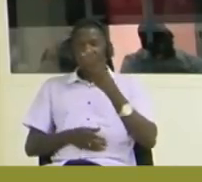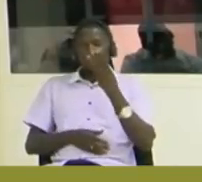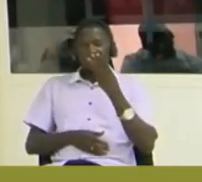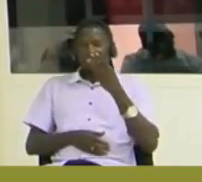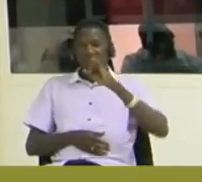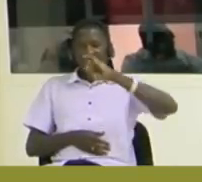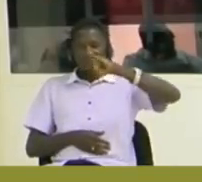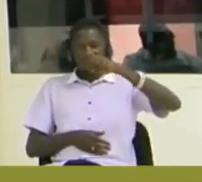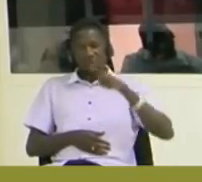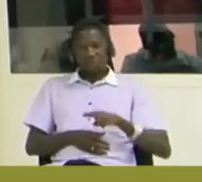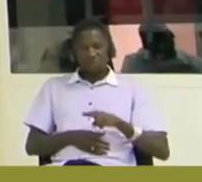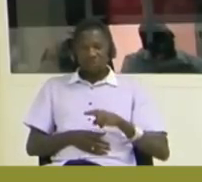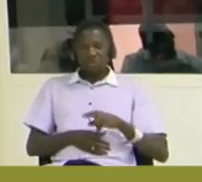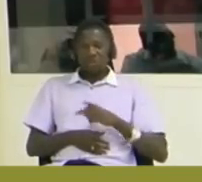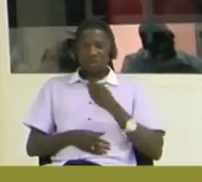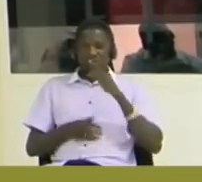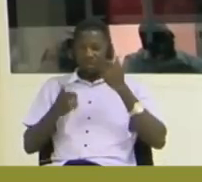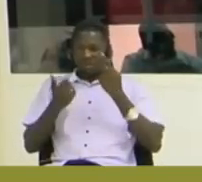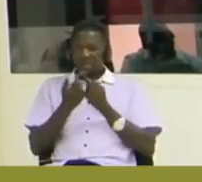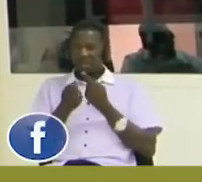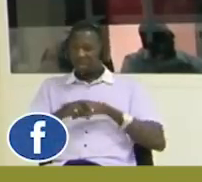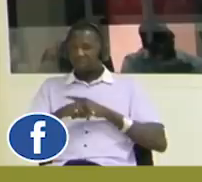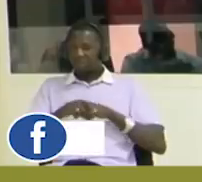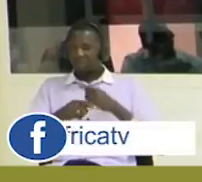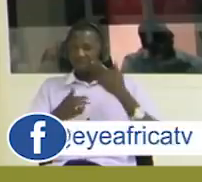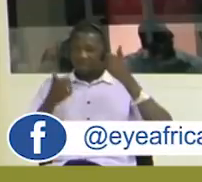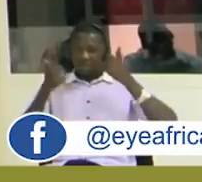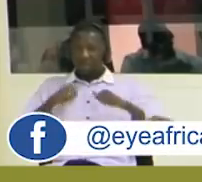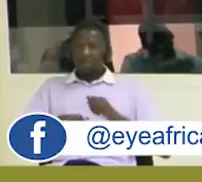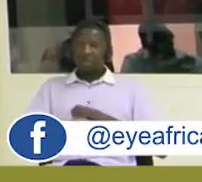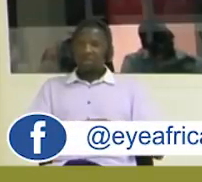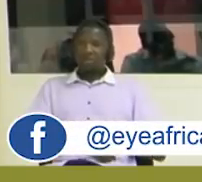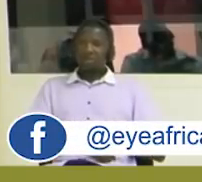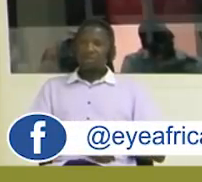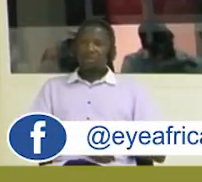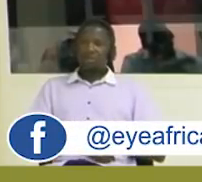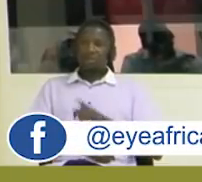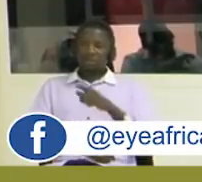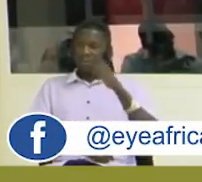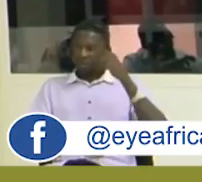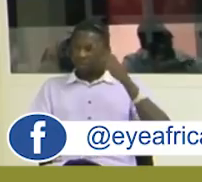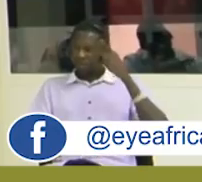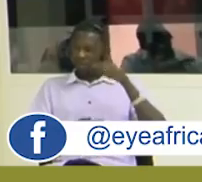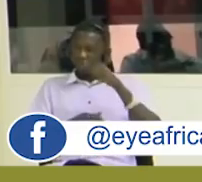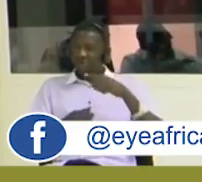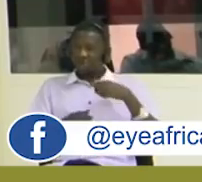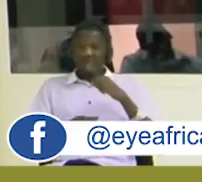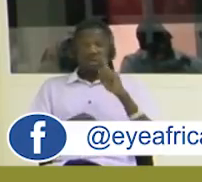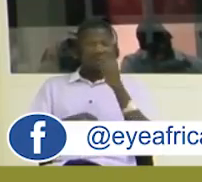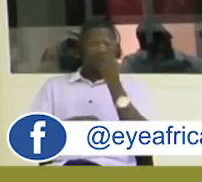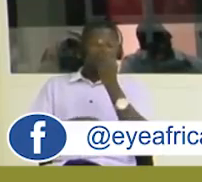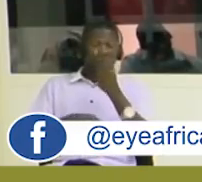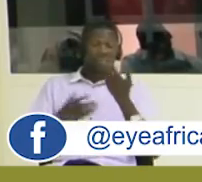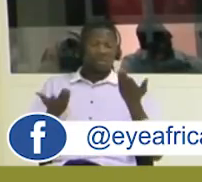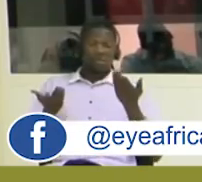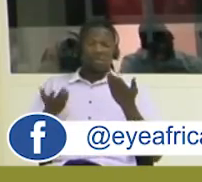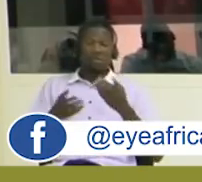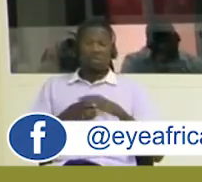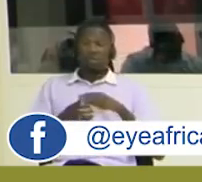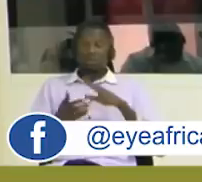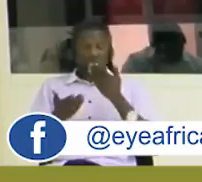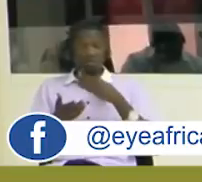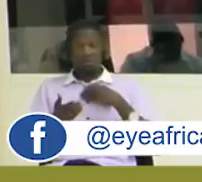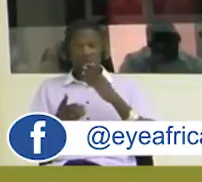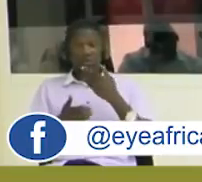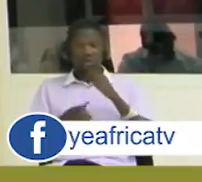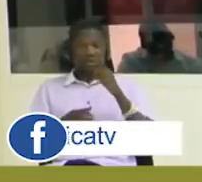happened? I cannot recall. I am not sure. Would I be wrong to suggest that this was the first? I am not sure whether you are wrong. I think we can